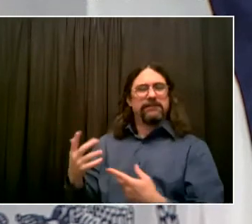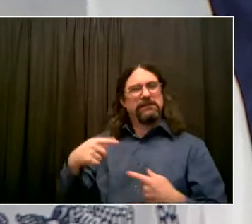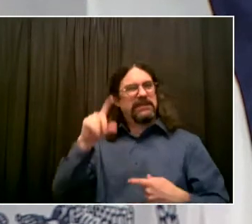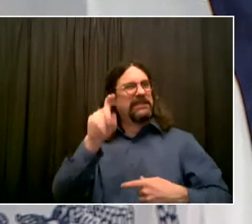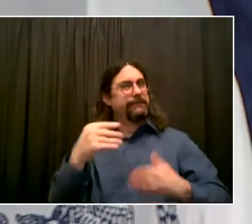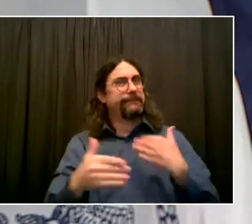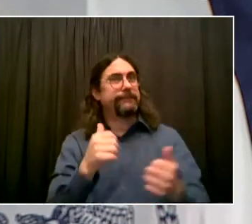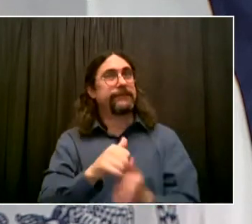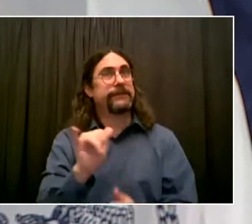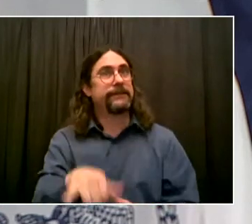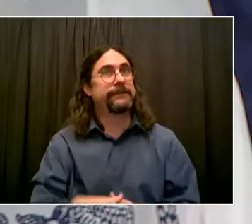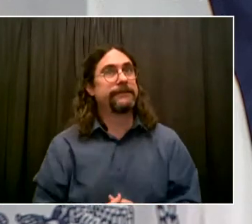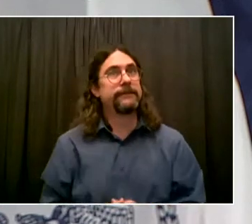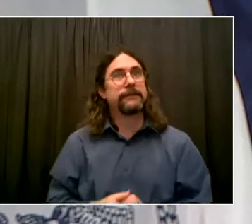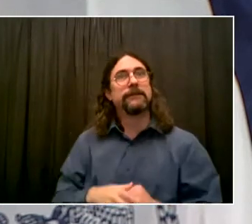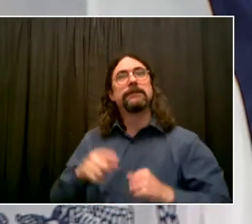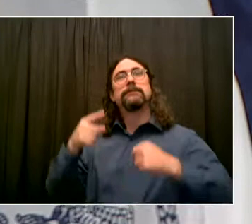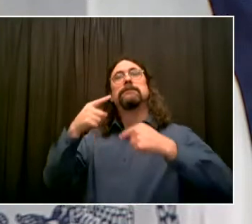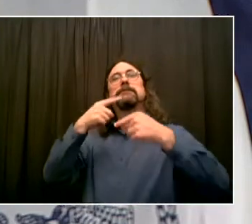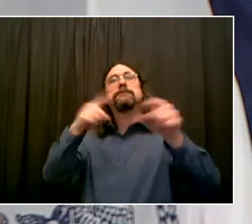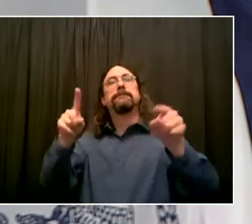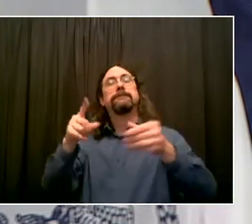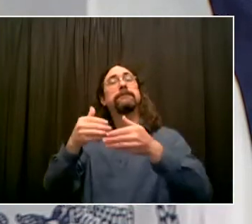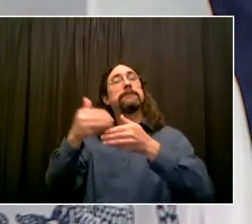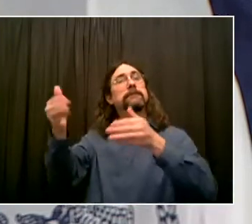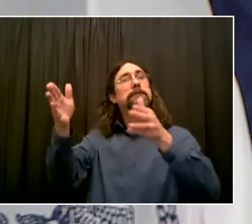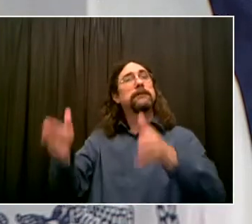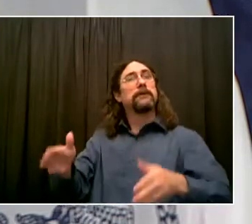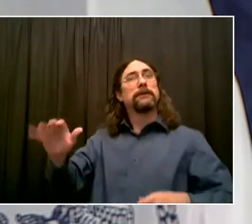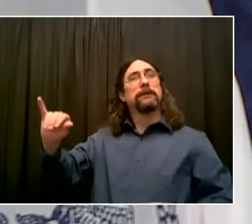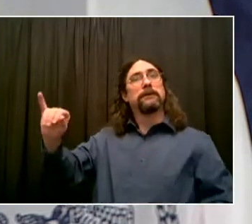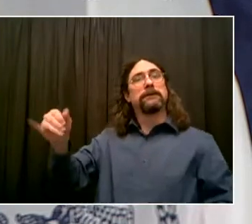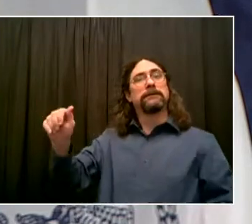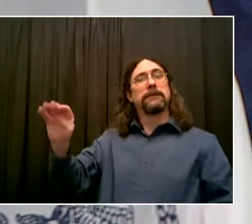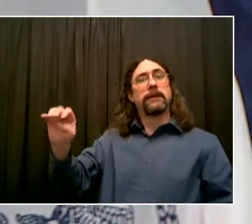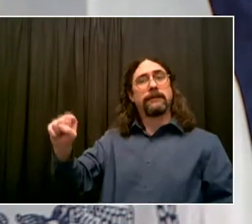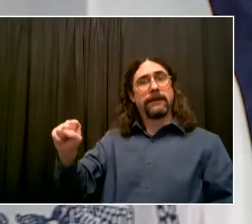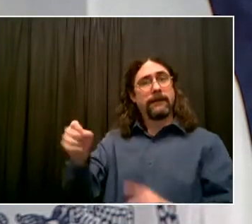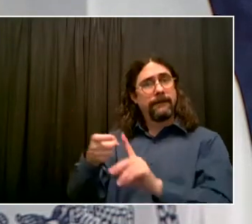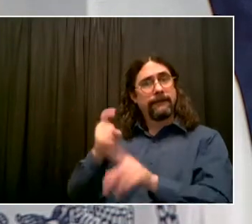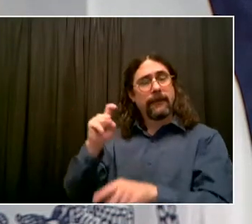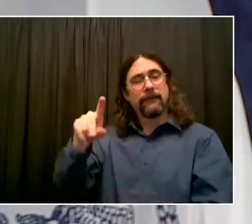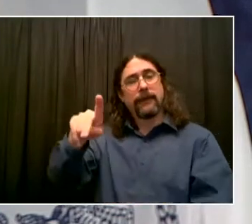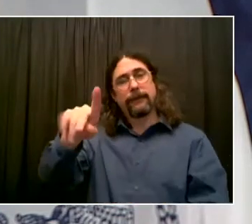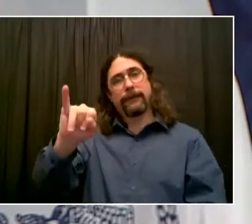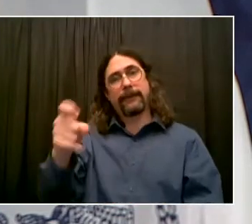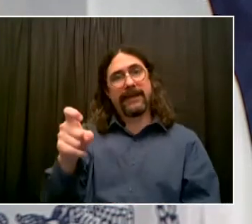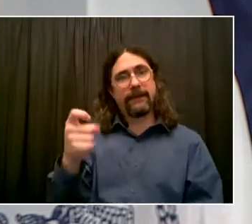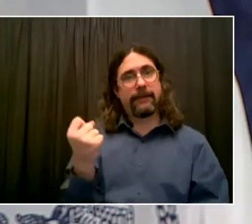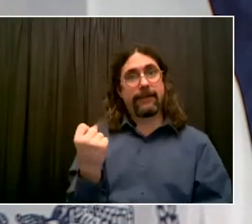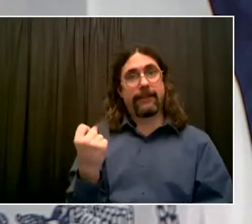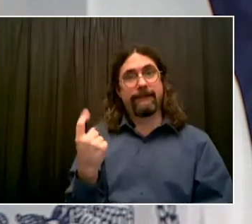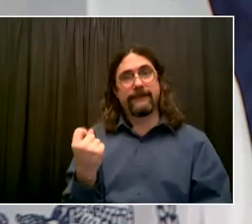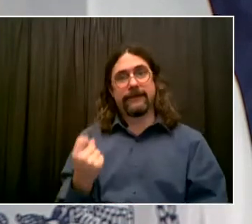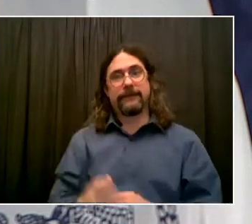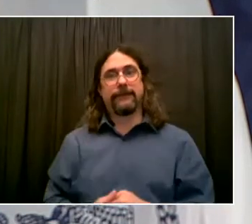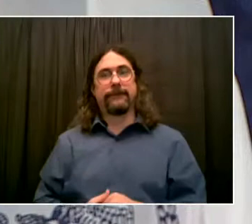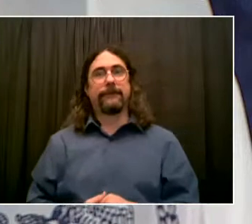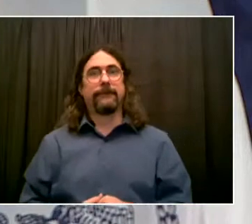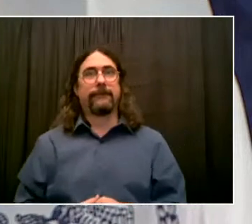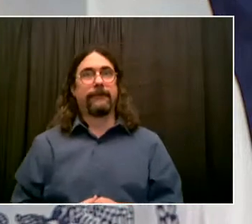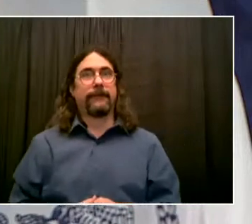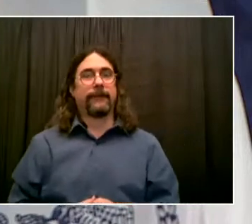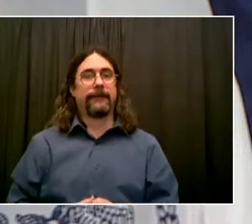And good morning. Thanks for taking my call. How are you doing today, James? You know, I appreciate the question, Mr. Mayor. I'm doing great.